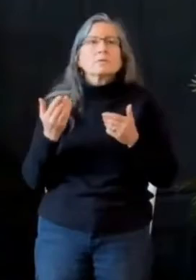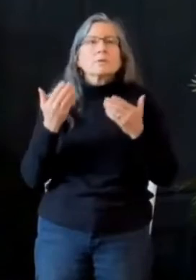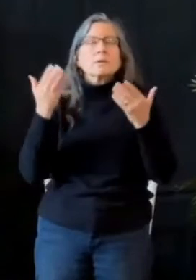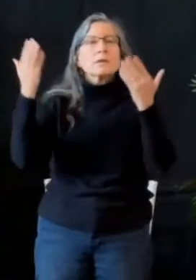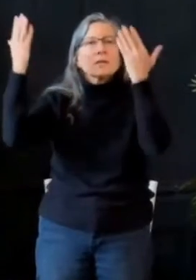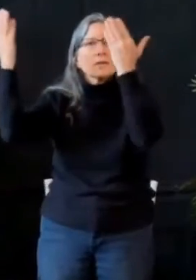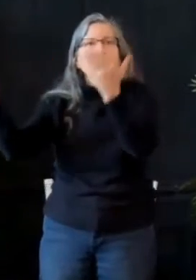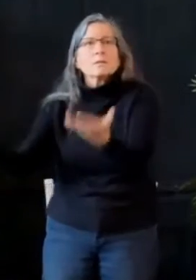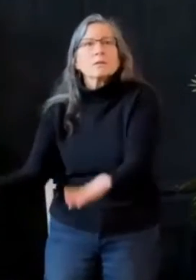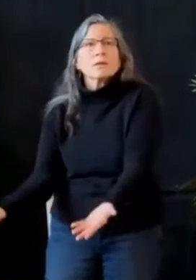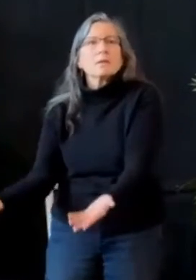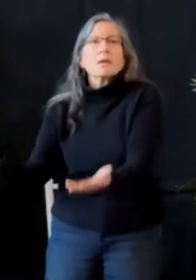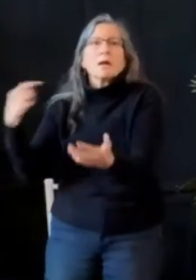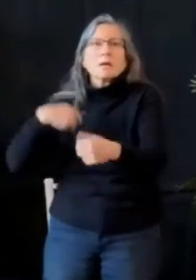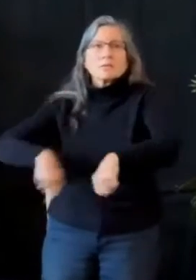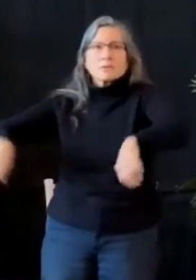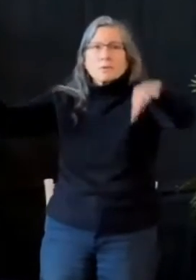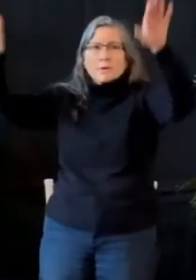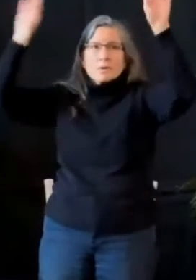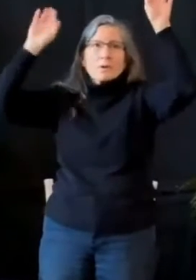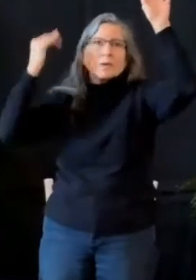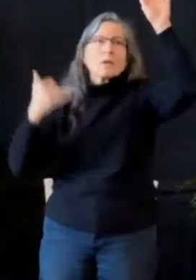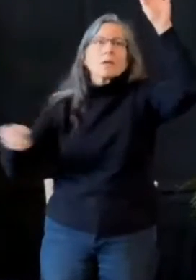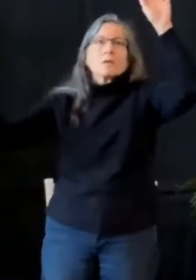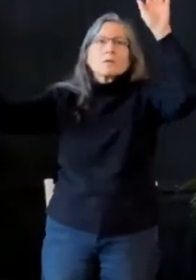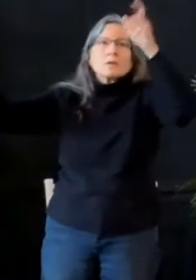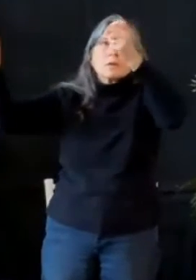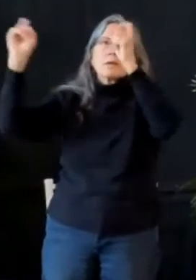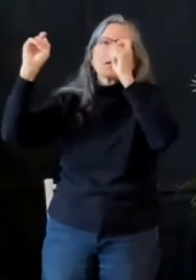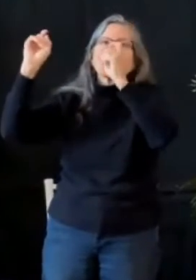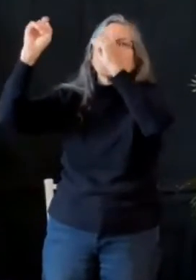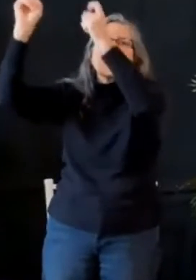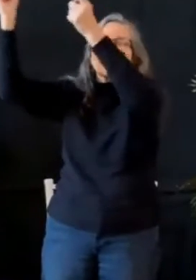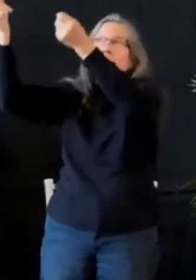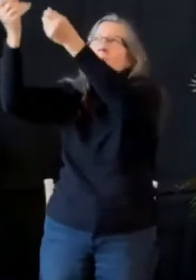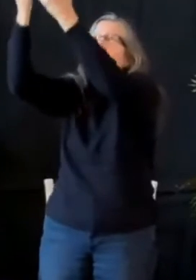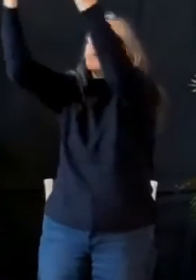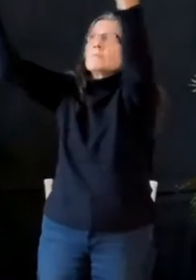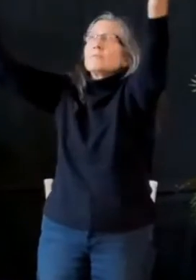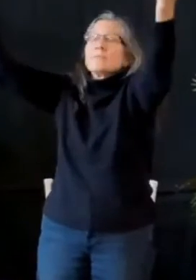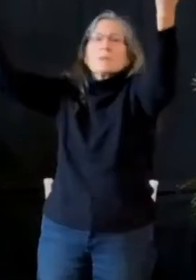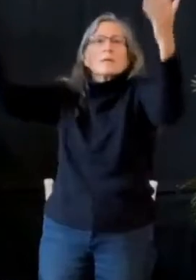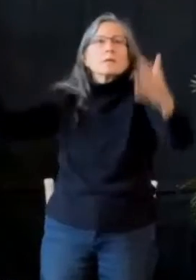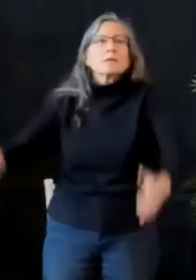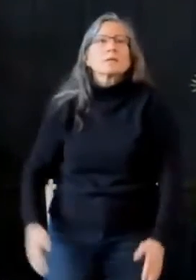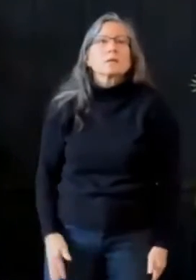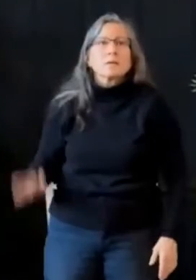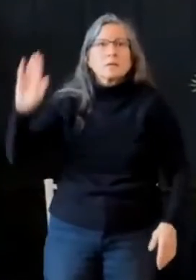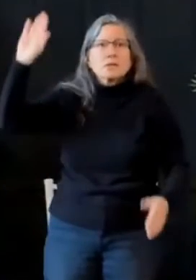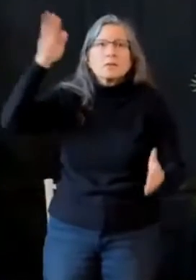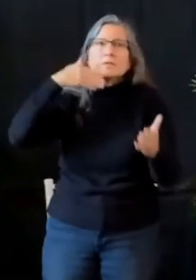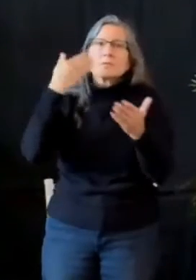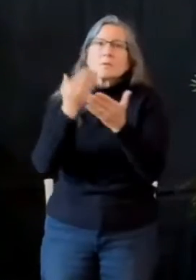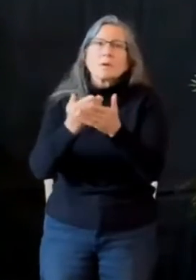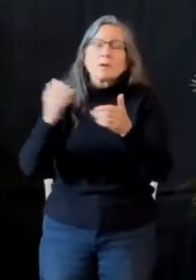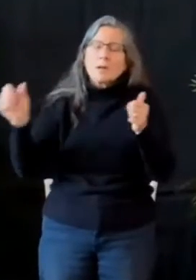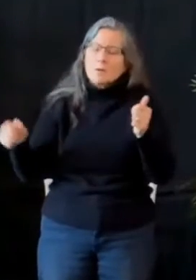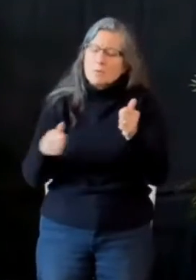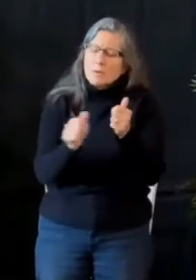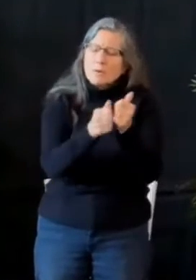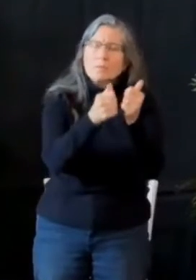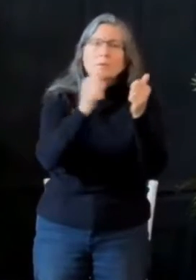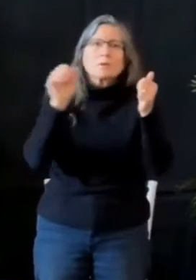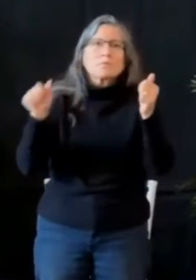I surrender now, I give you everything. Your goodness is running.